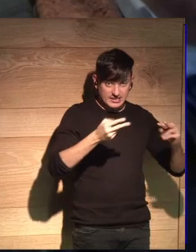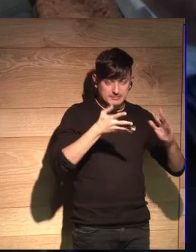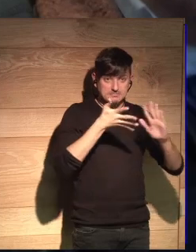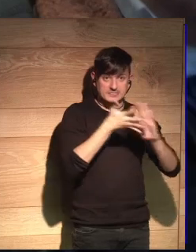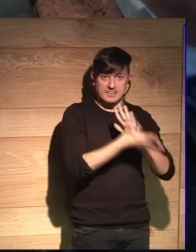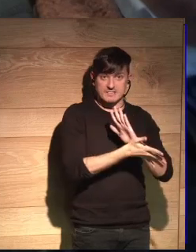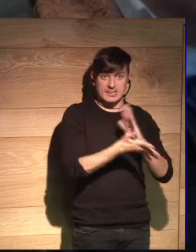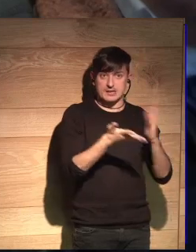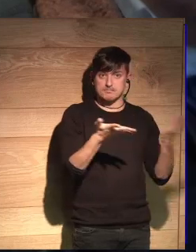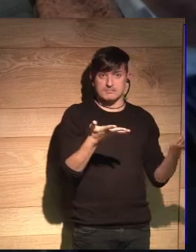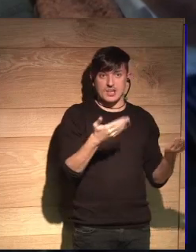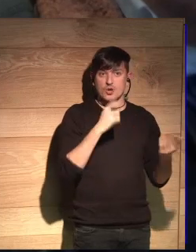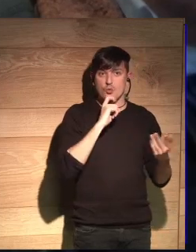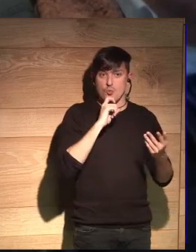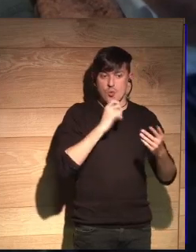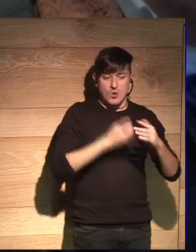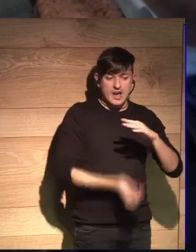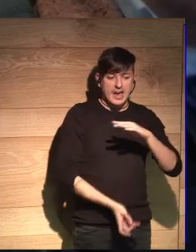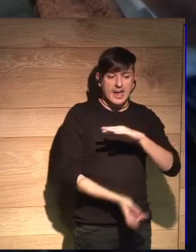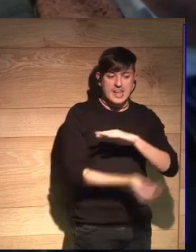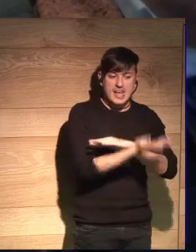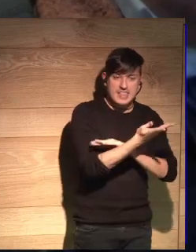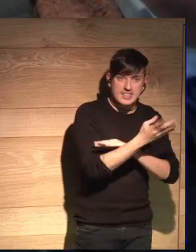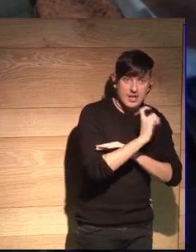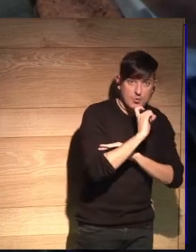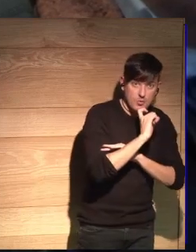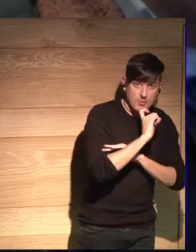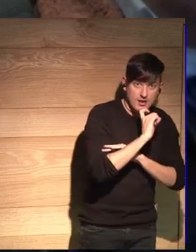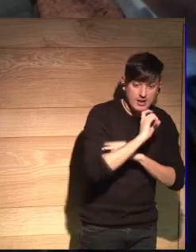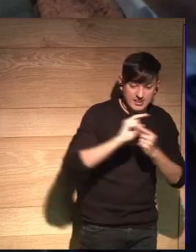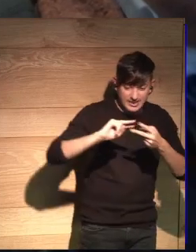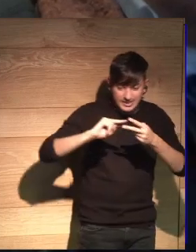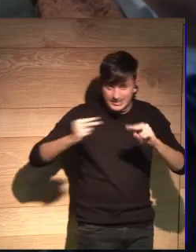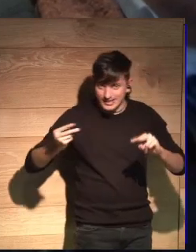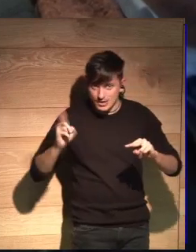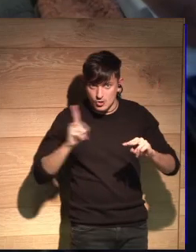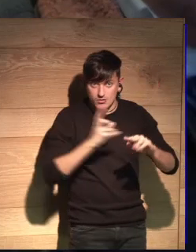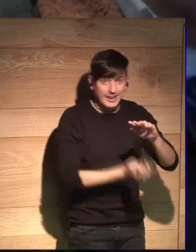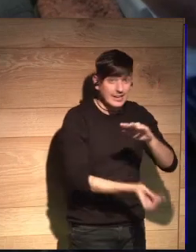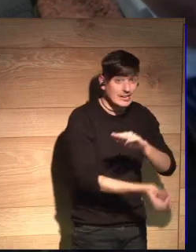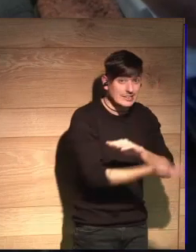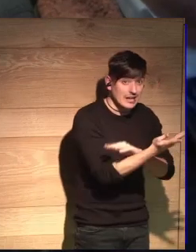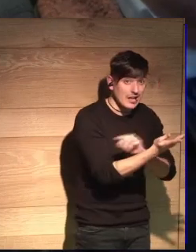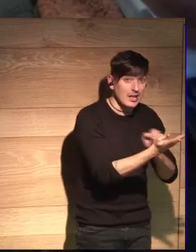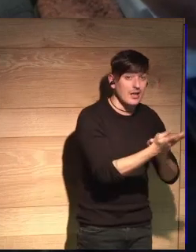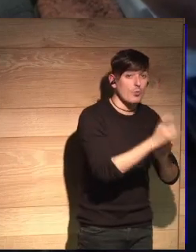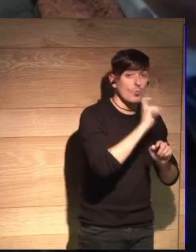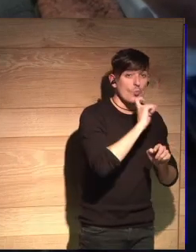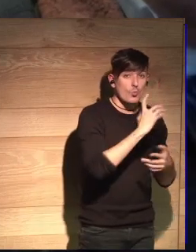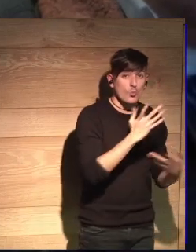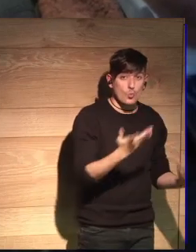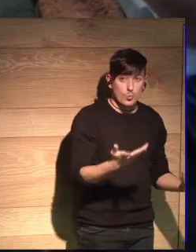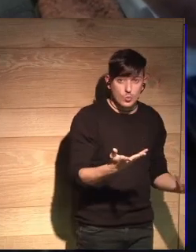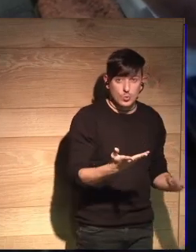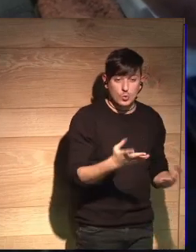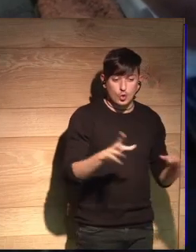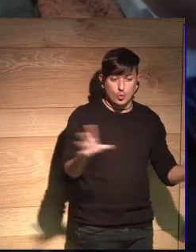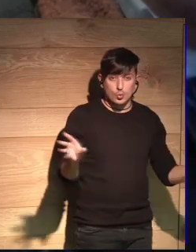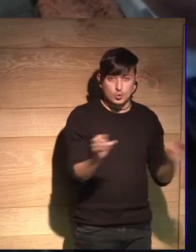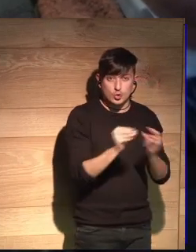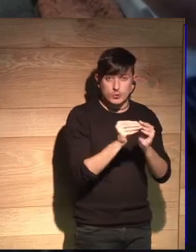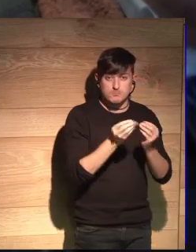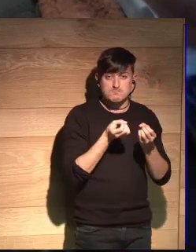talking about to the genesis, to how it was generated, not to genetics, but to genesis. And he would